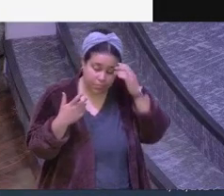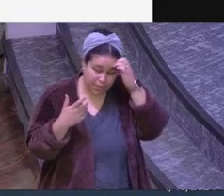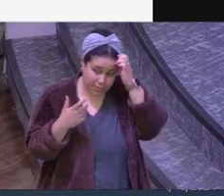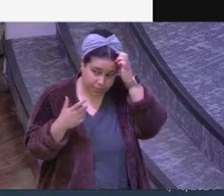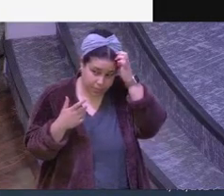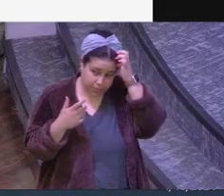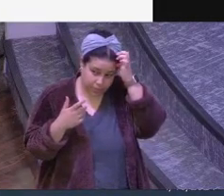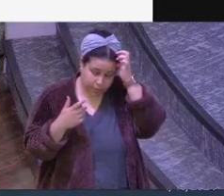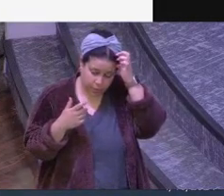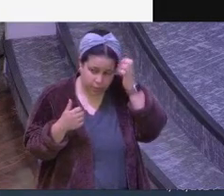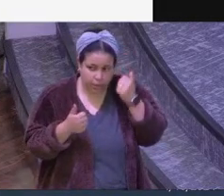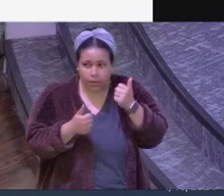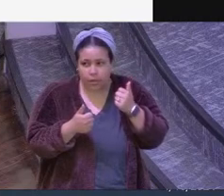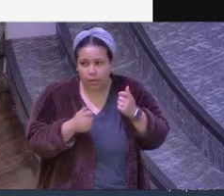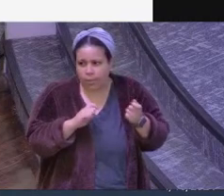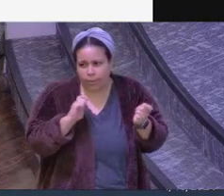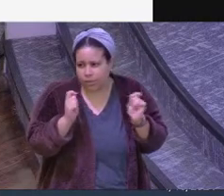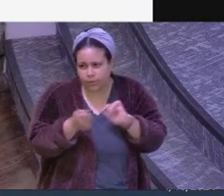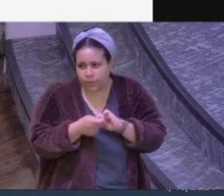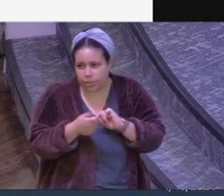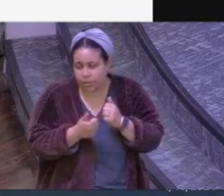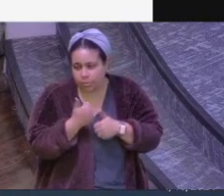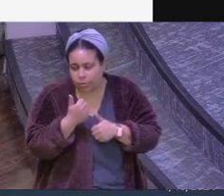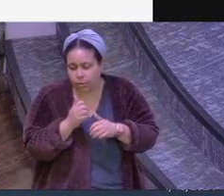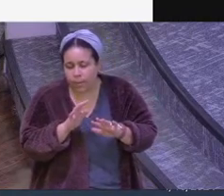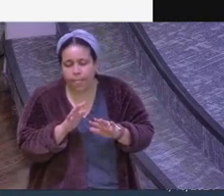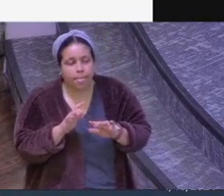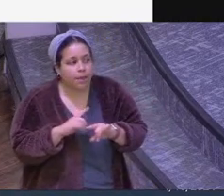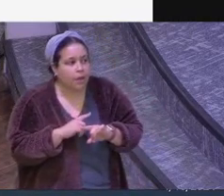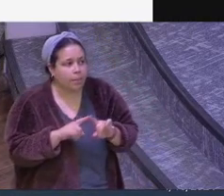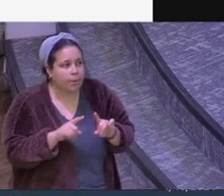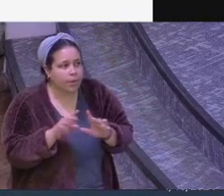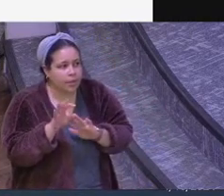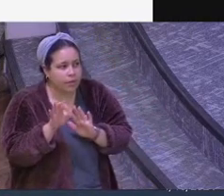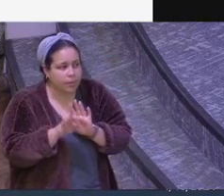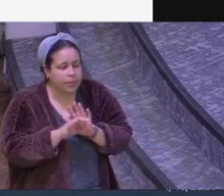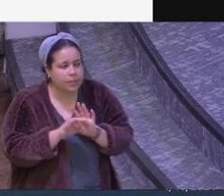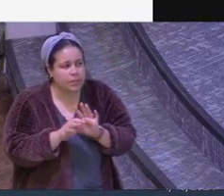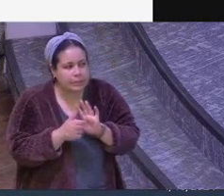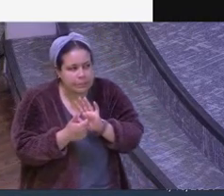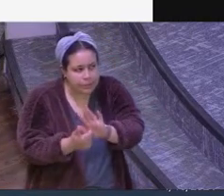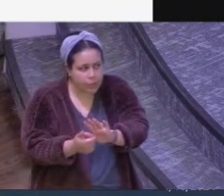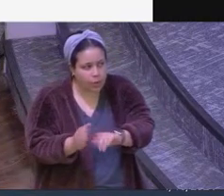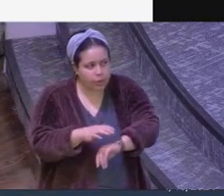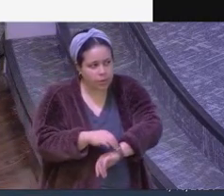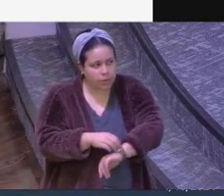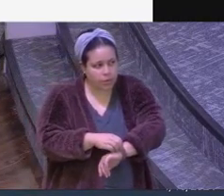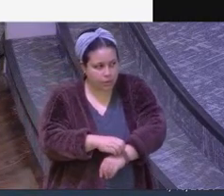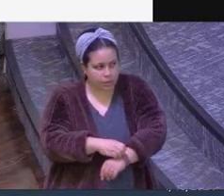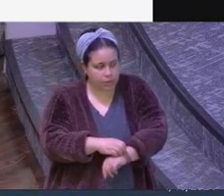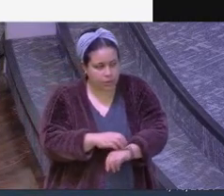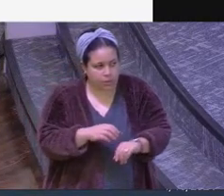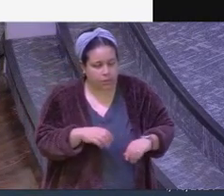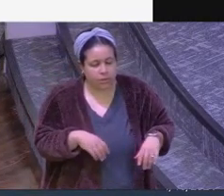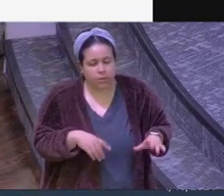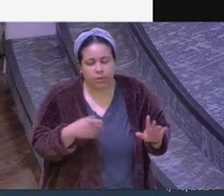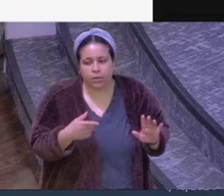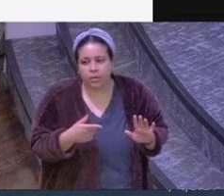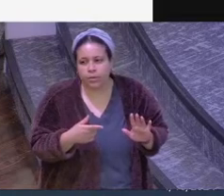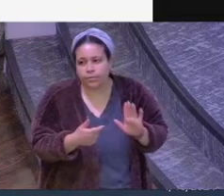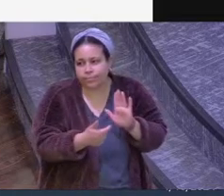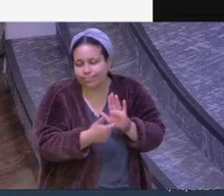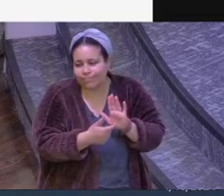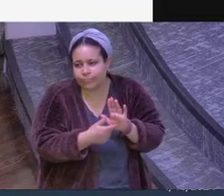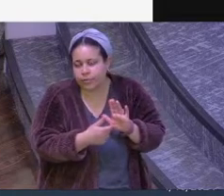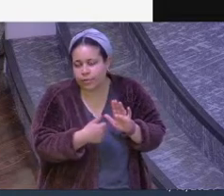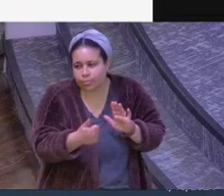not changed. Again, the formula is 1985, as I always like to point out. The pupil transportation, you know, you